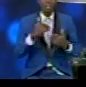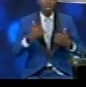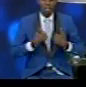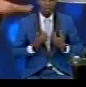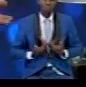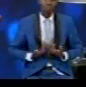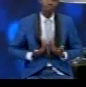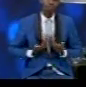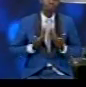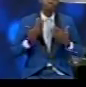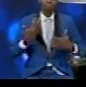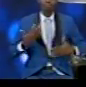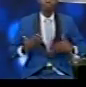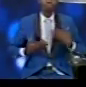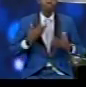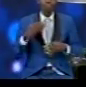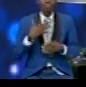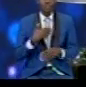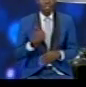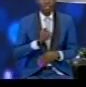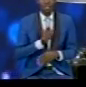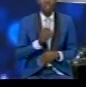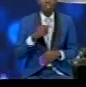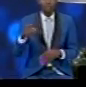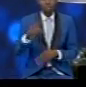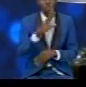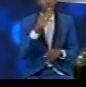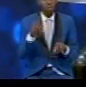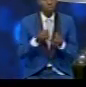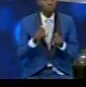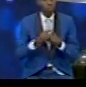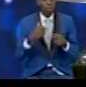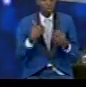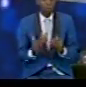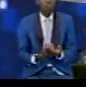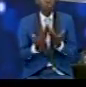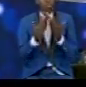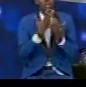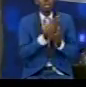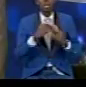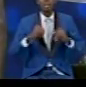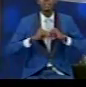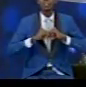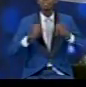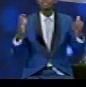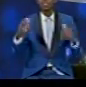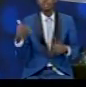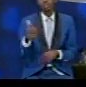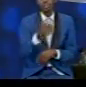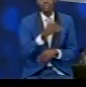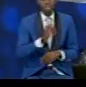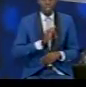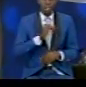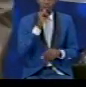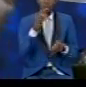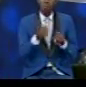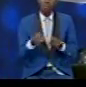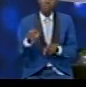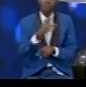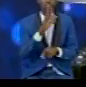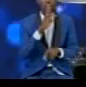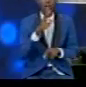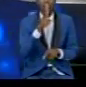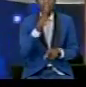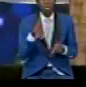myself. And now you are also to sacrifice and deny yourself. I'm as you are. Be as I